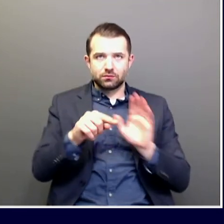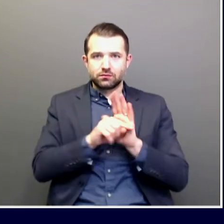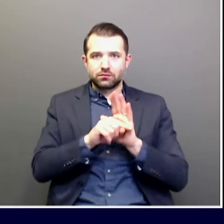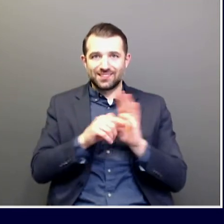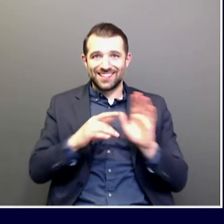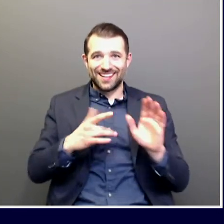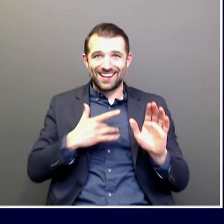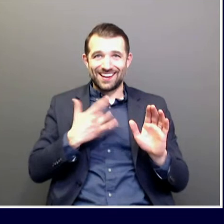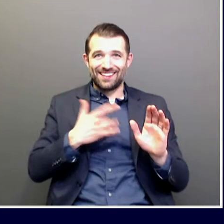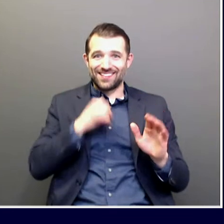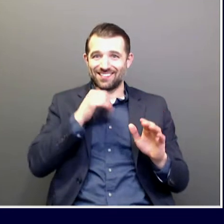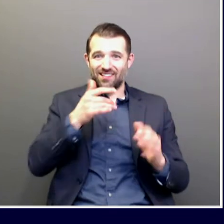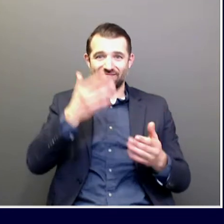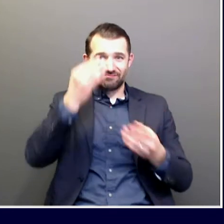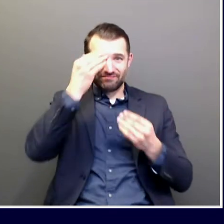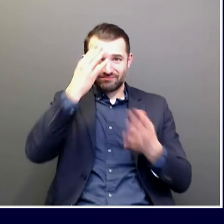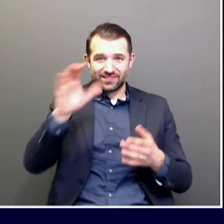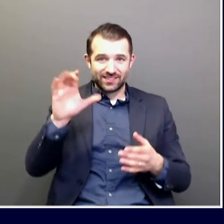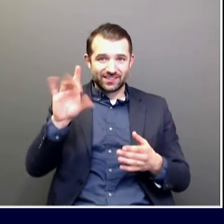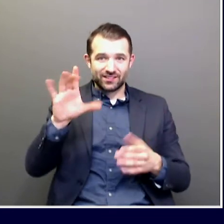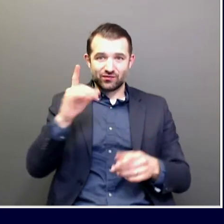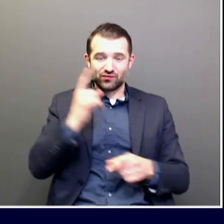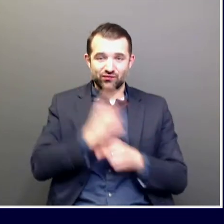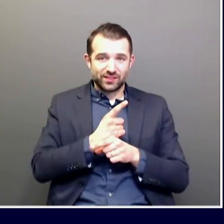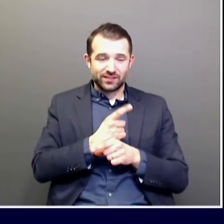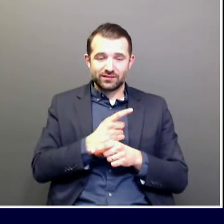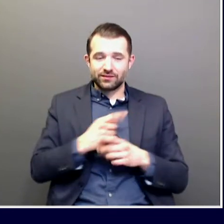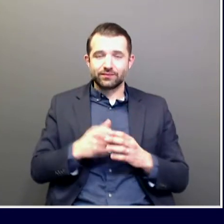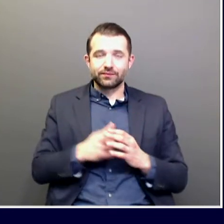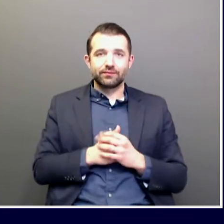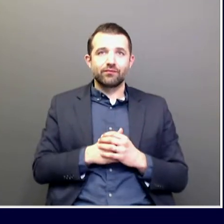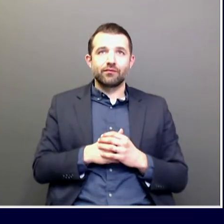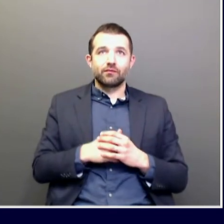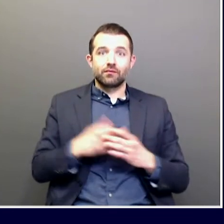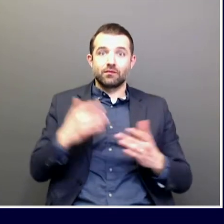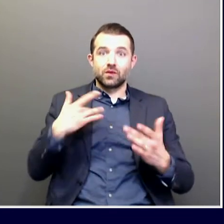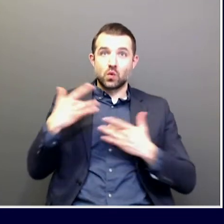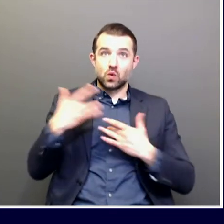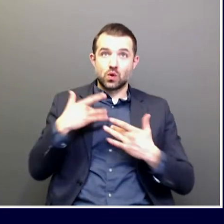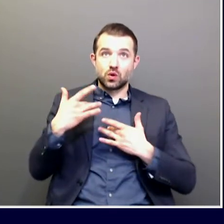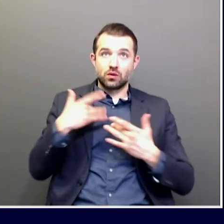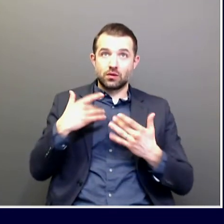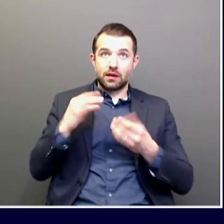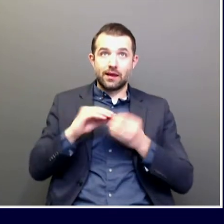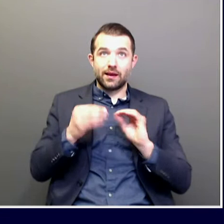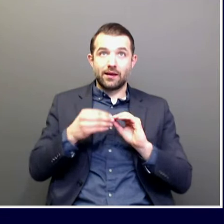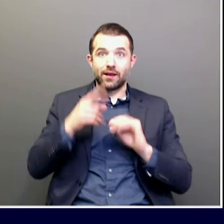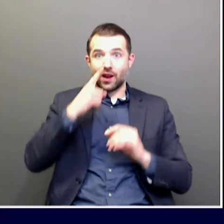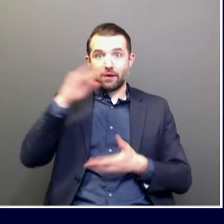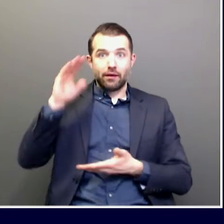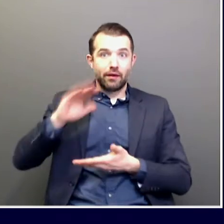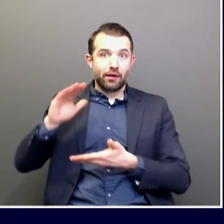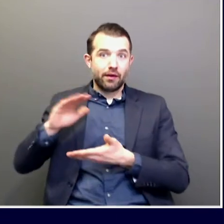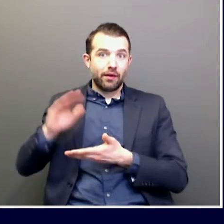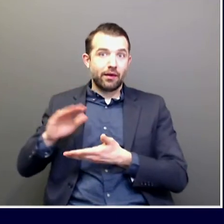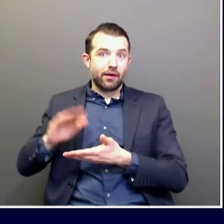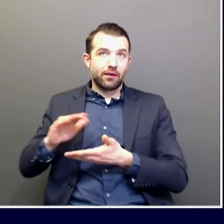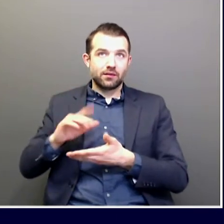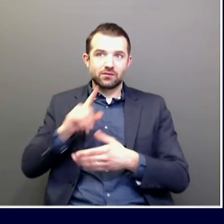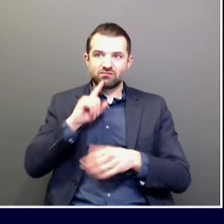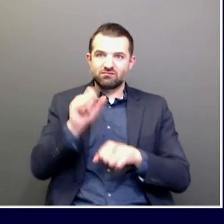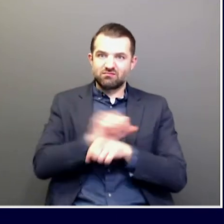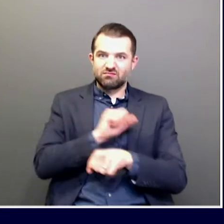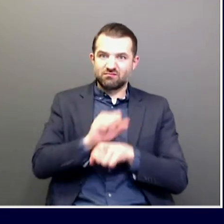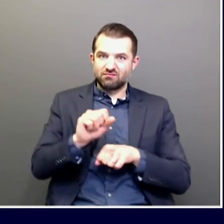It's one that we've grappled with since when they first became available. Gosh, way back when. And I think for us, the way we think about it,